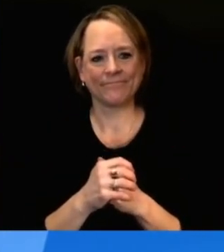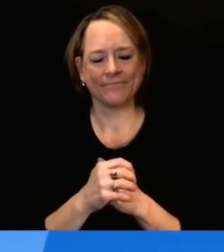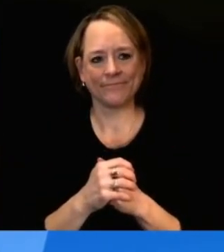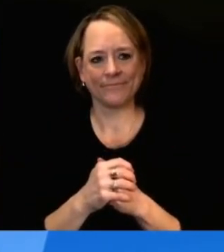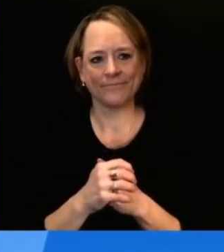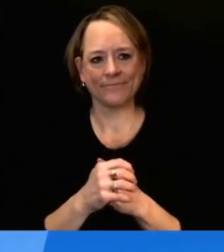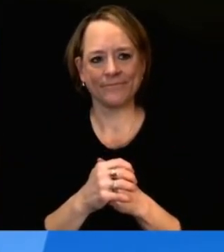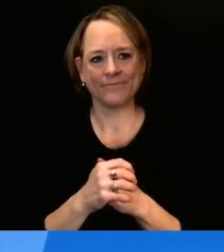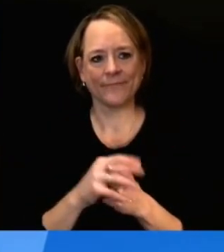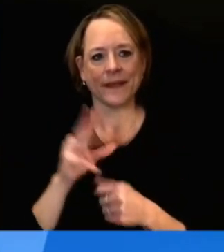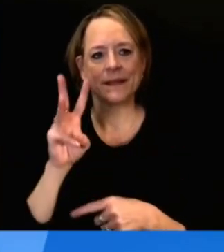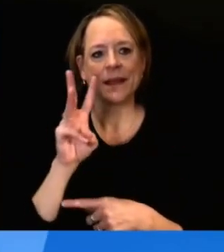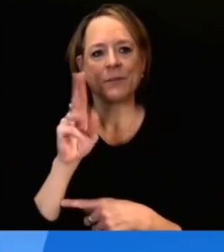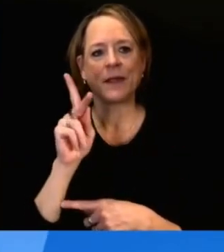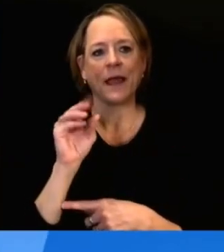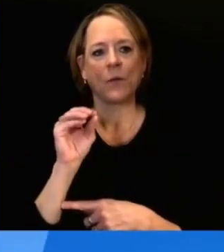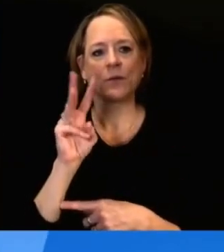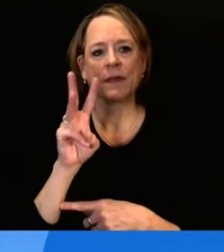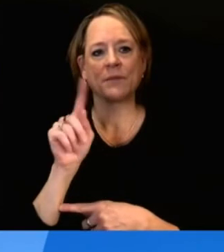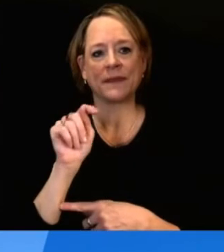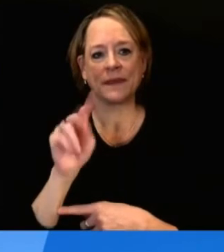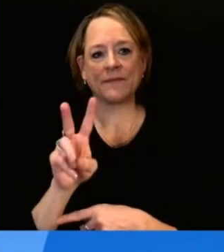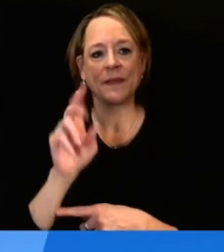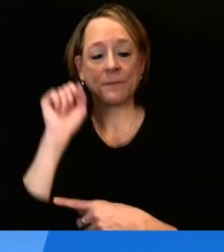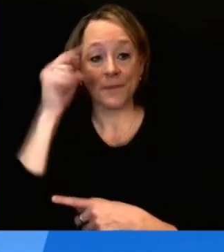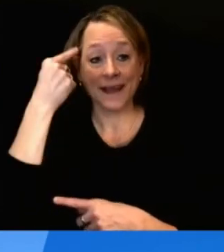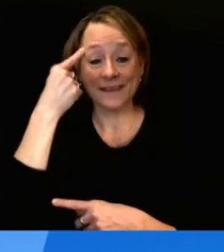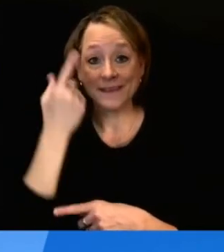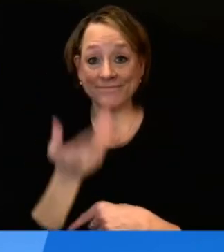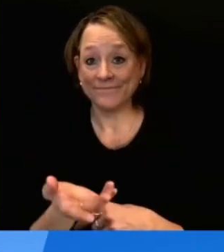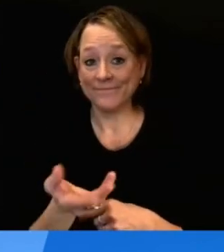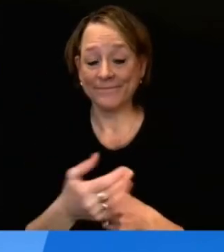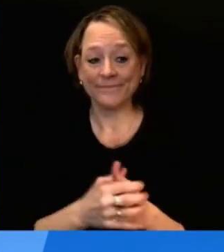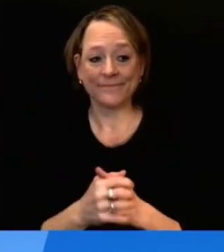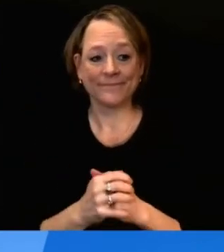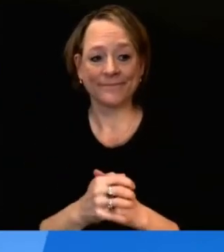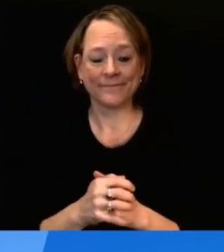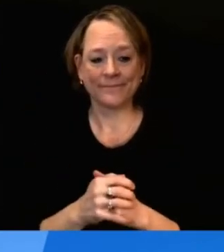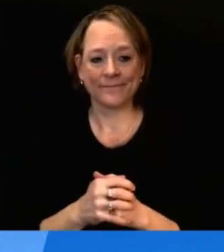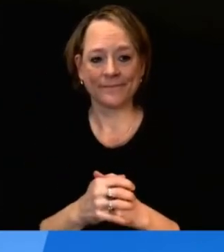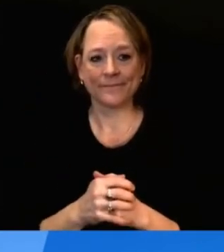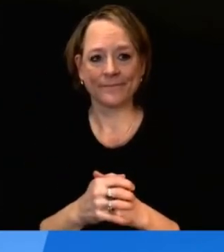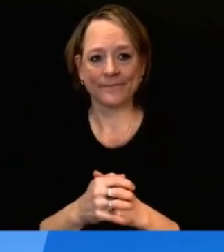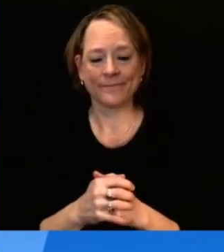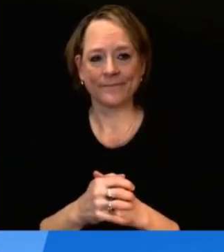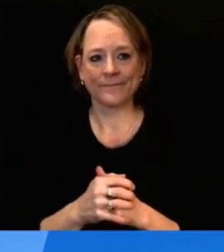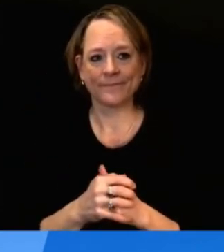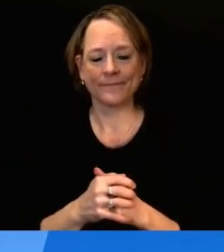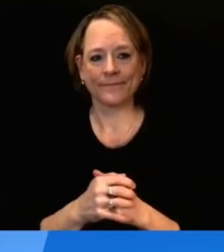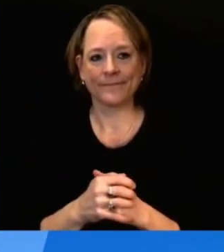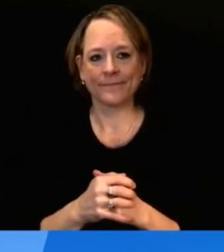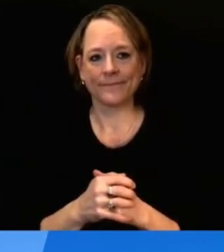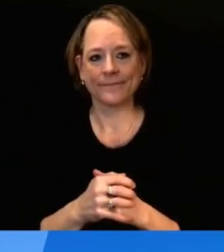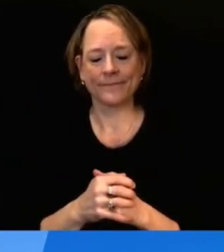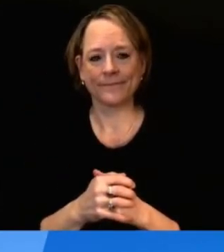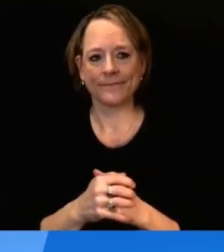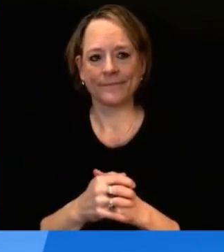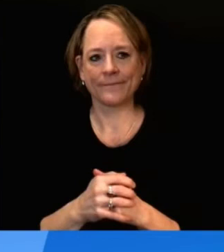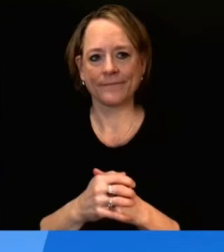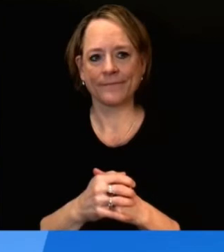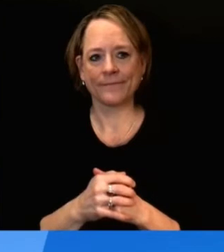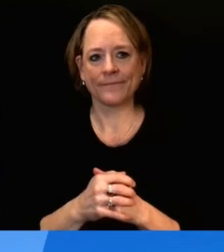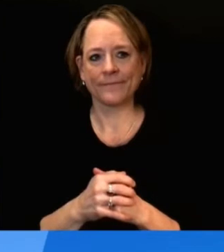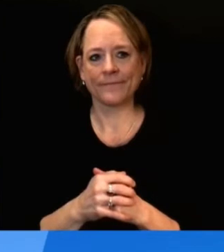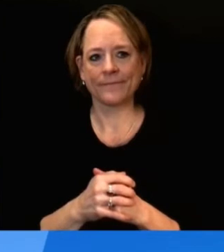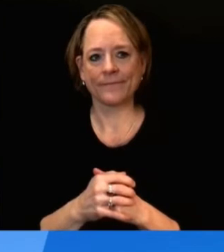WKOW-TV in Madison. Rhonda? Thank you. I have a similar question about